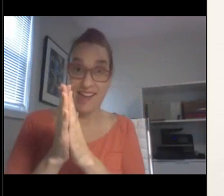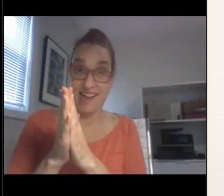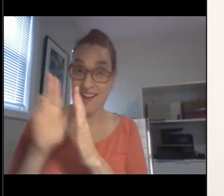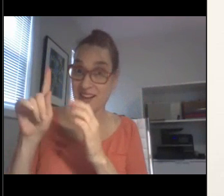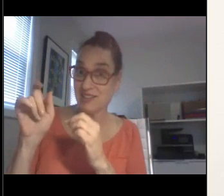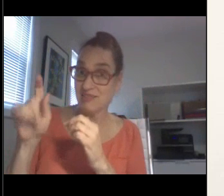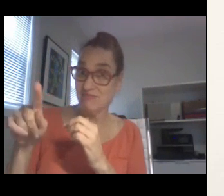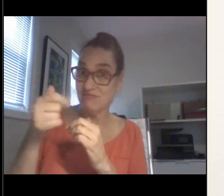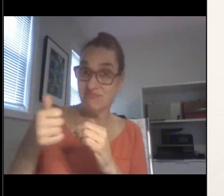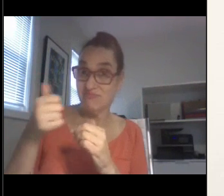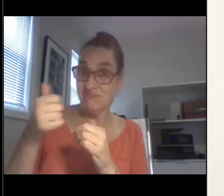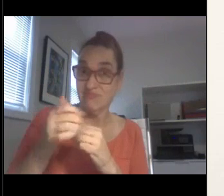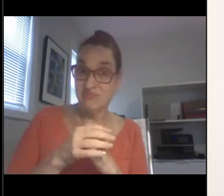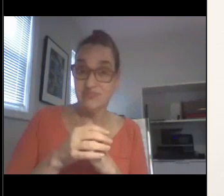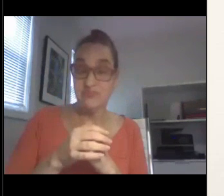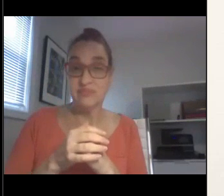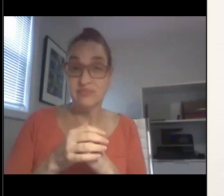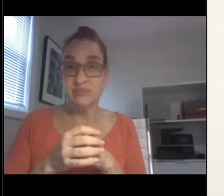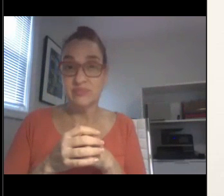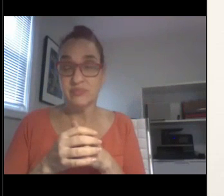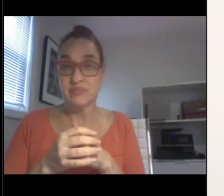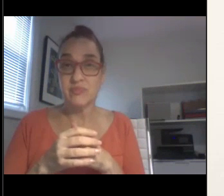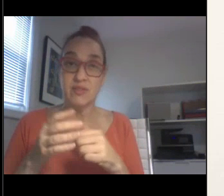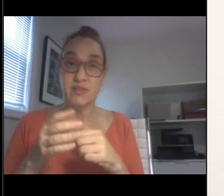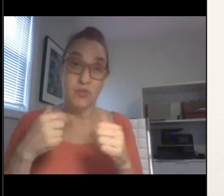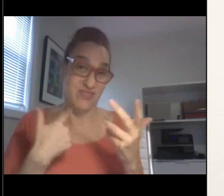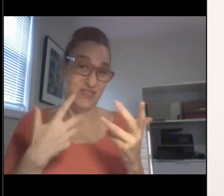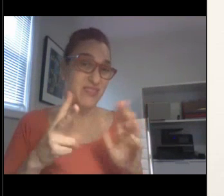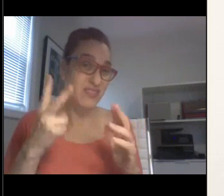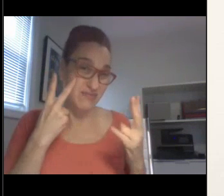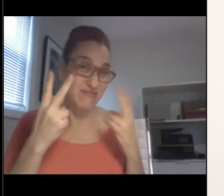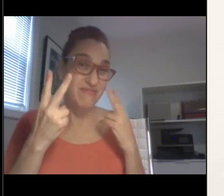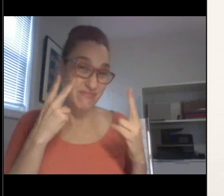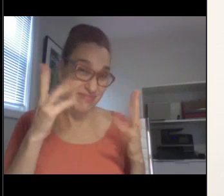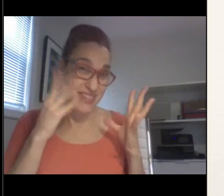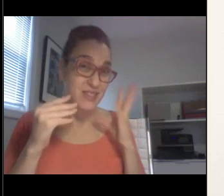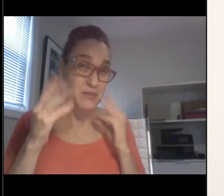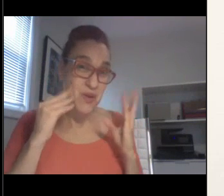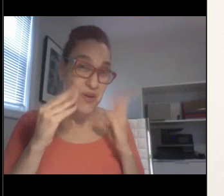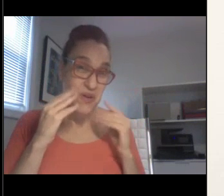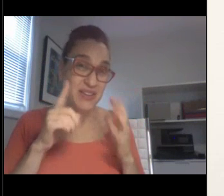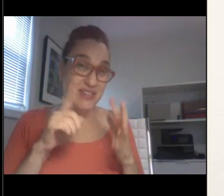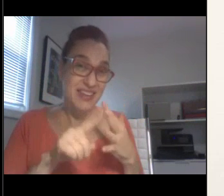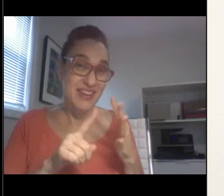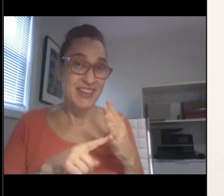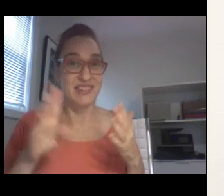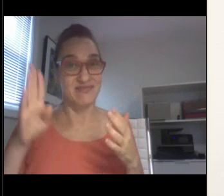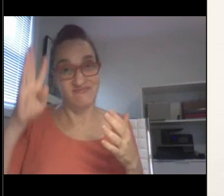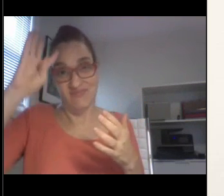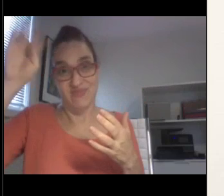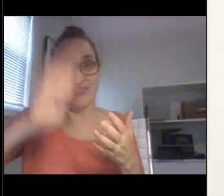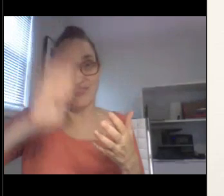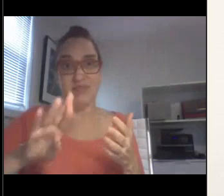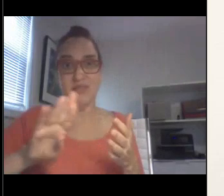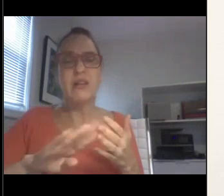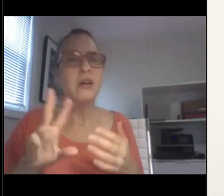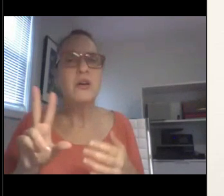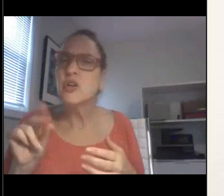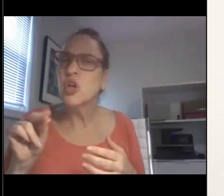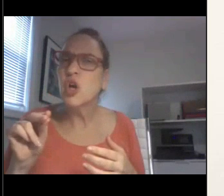sure a lot of us have seen multiple instantiations of these in multiple variations. No, we've never had a Black linguist in our department